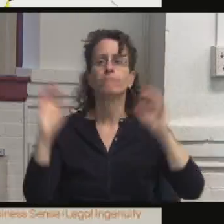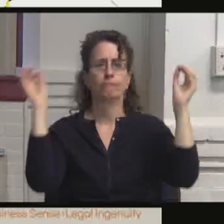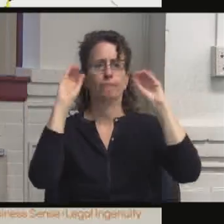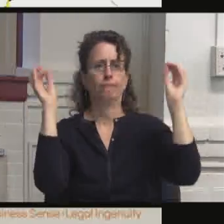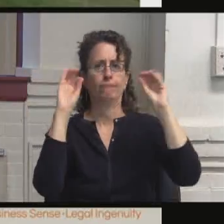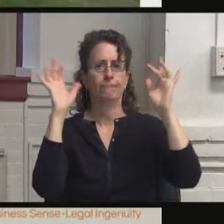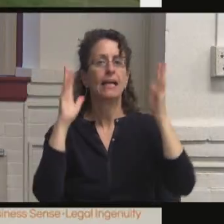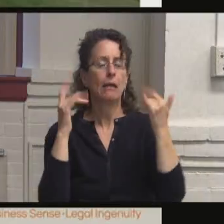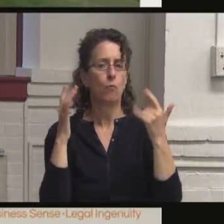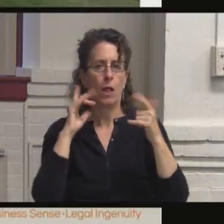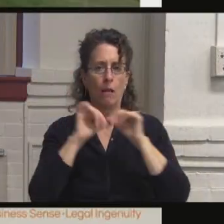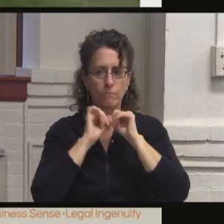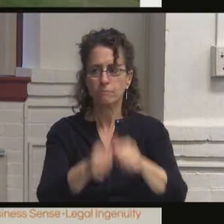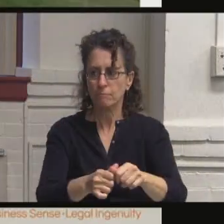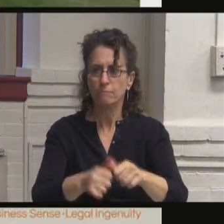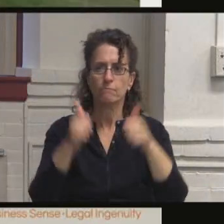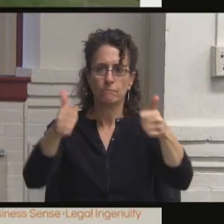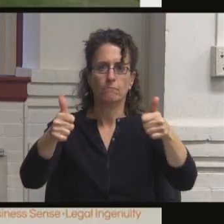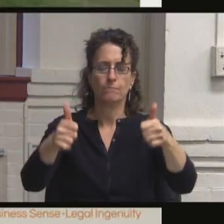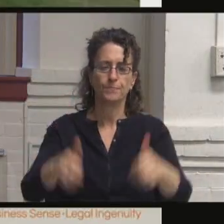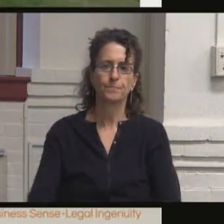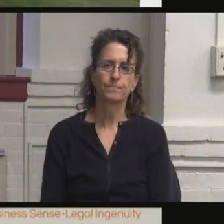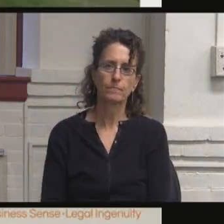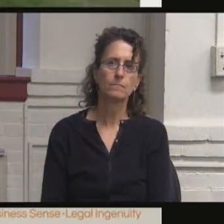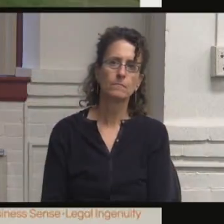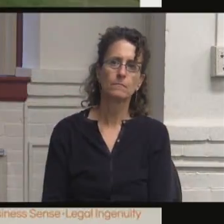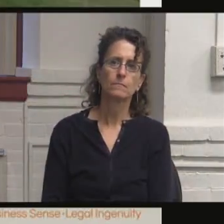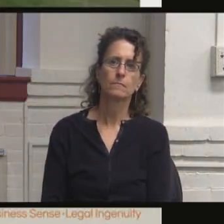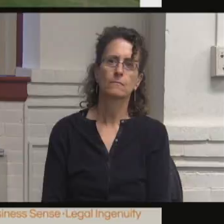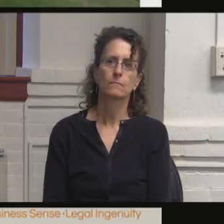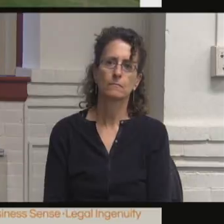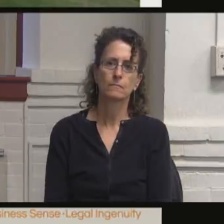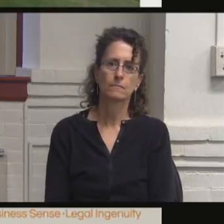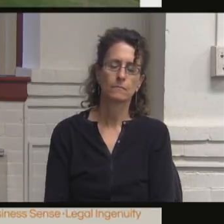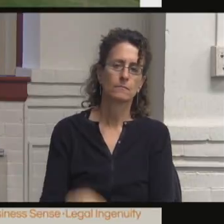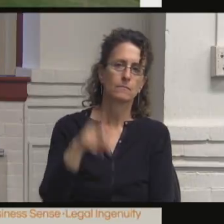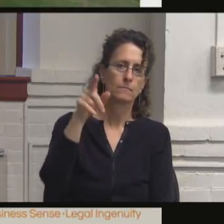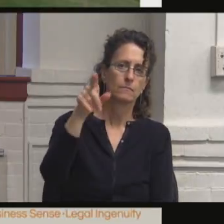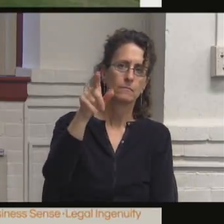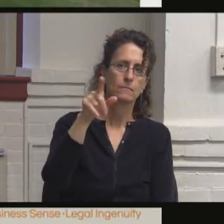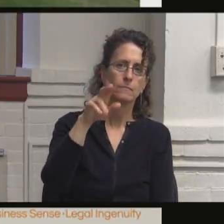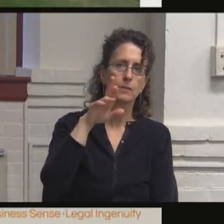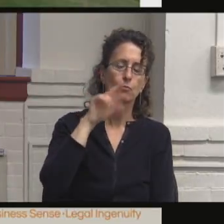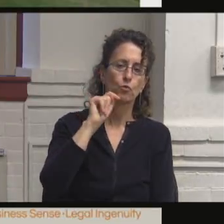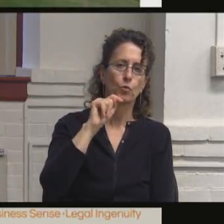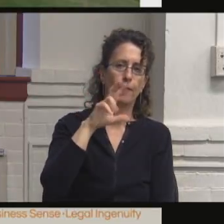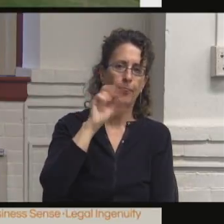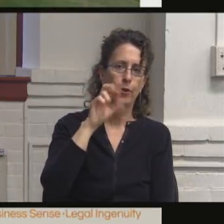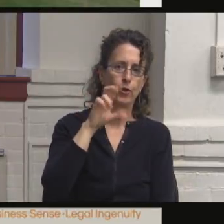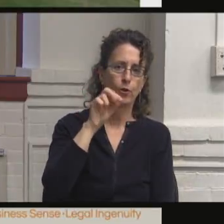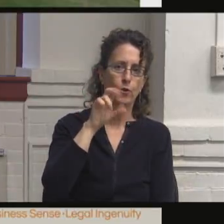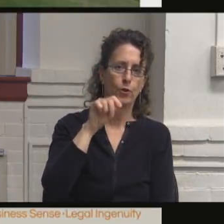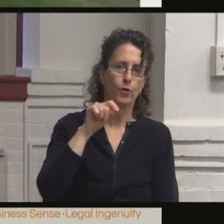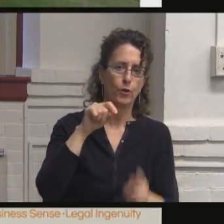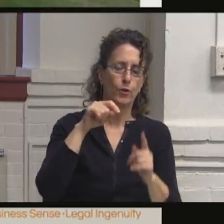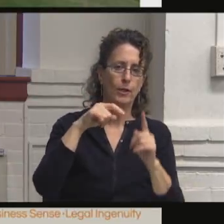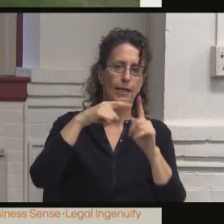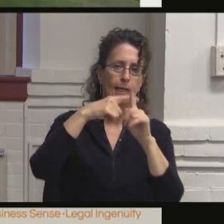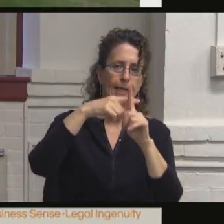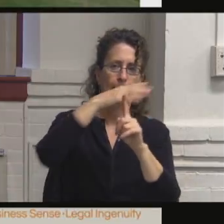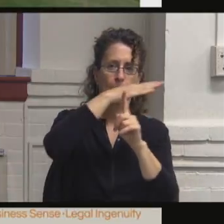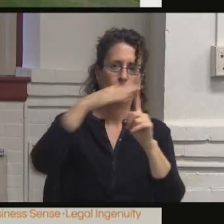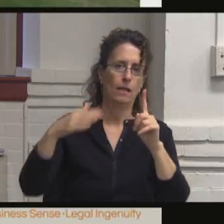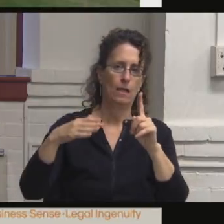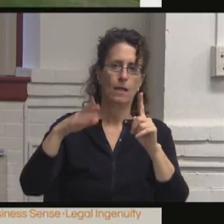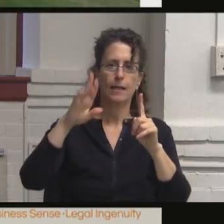area around where the Agway is. Now, I'm just showing you a picture briefly of the area in question that we're concerned about. The